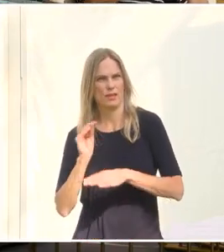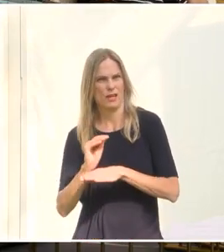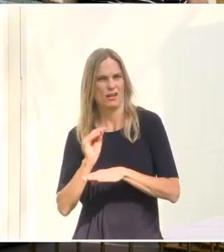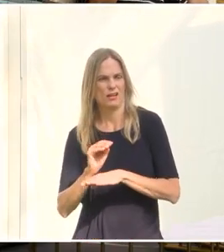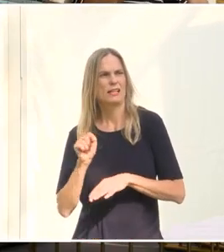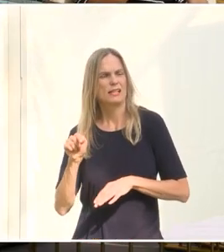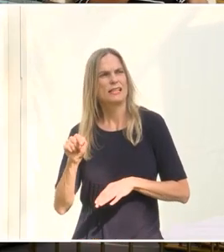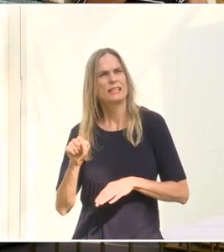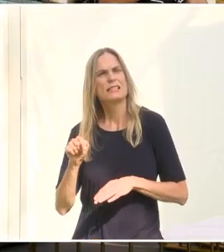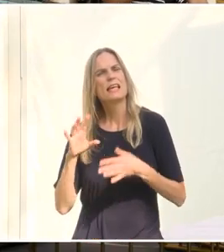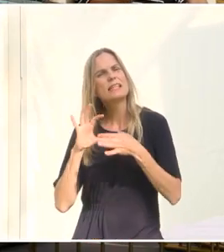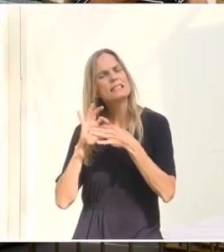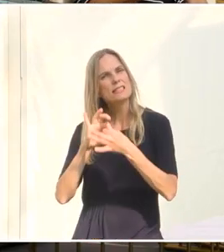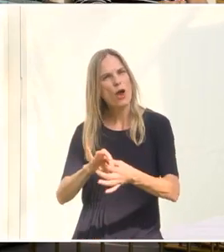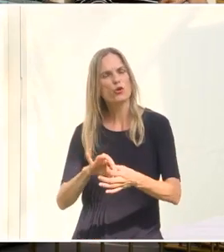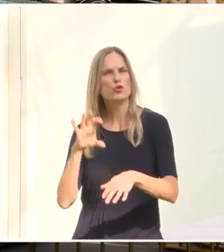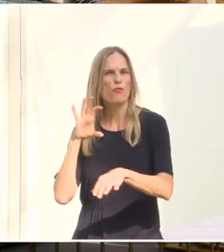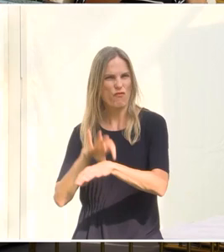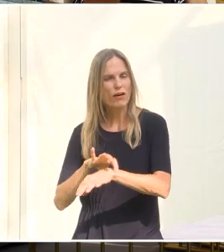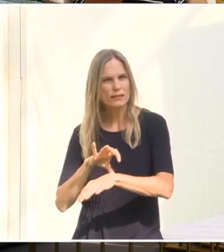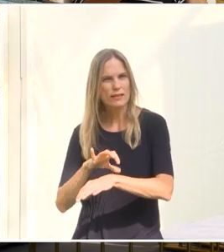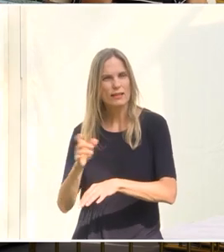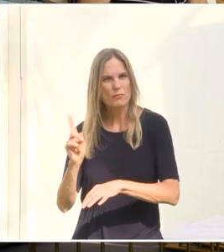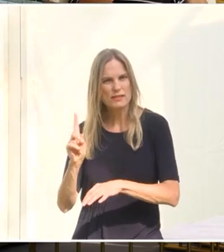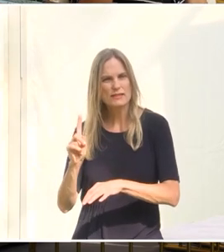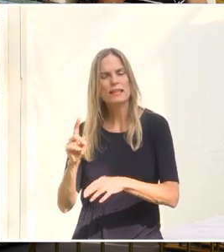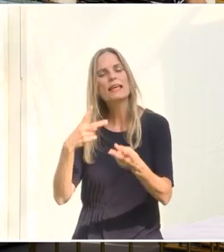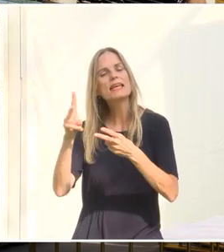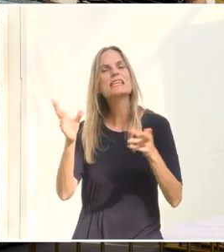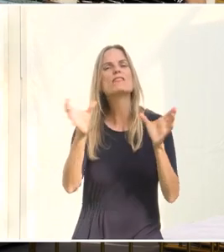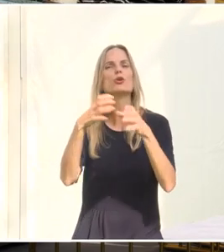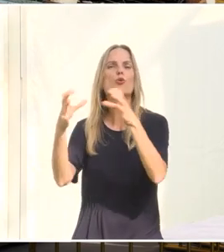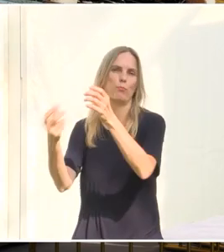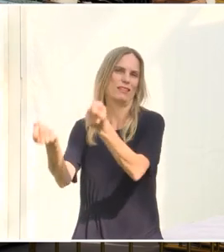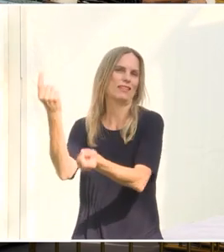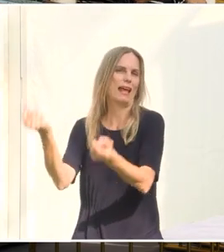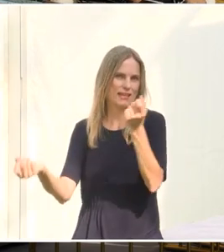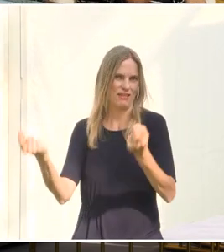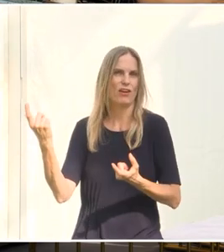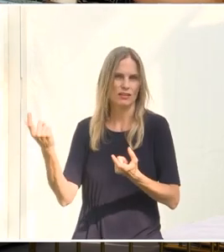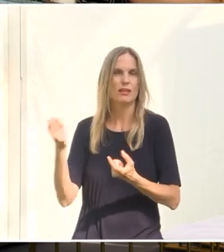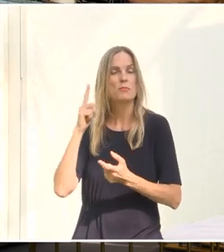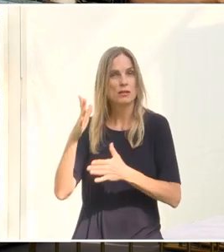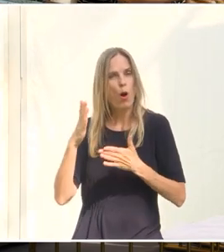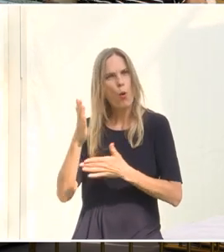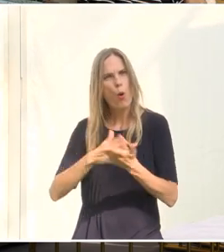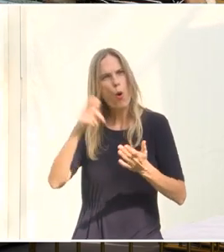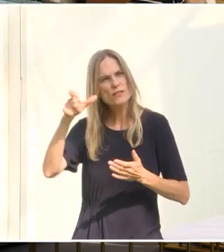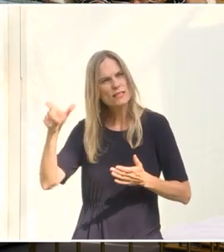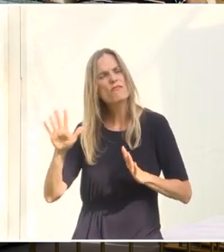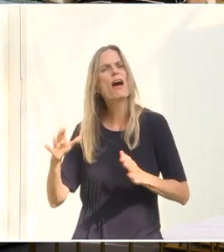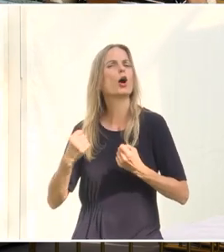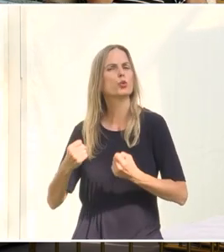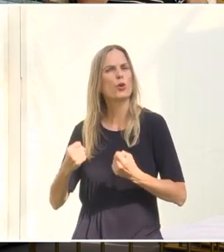links to the fact that you have all these new types of groupings emerging. Because I agree, I think there are some people who are very strongly local,